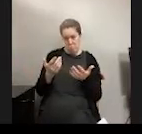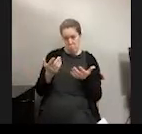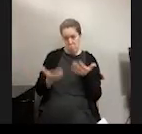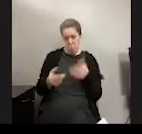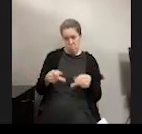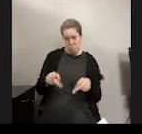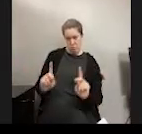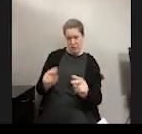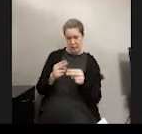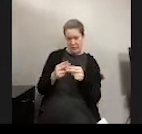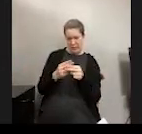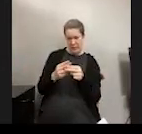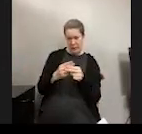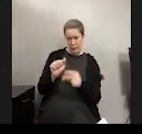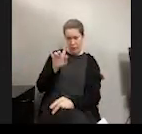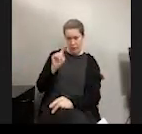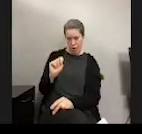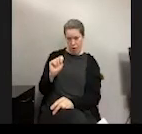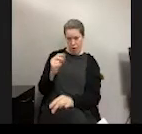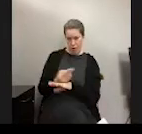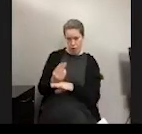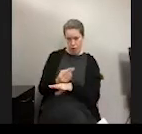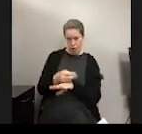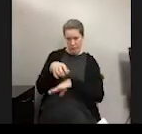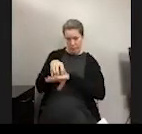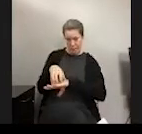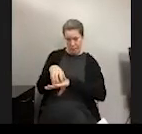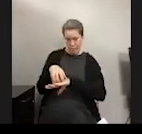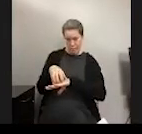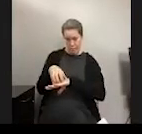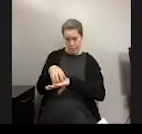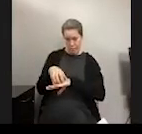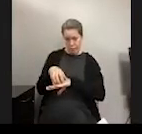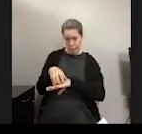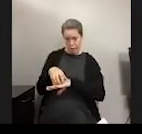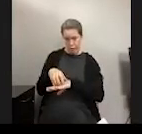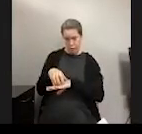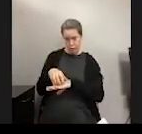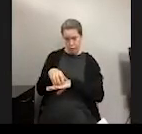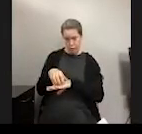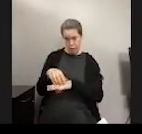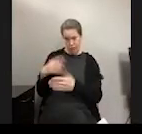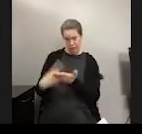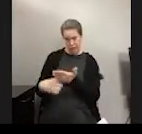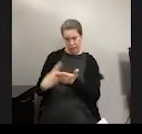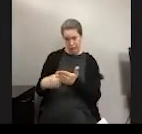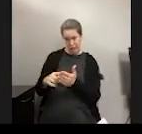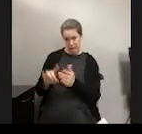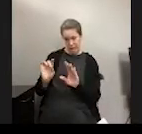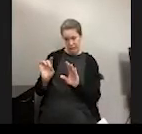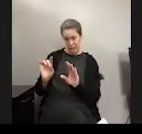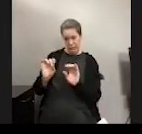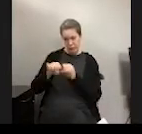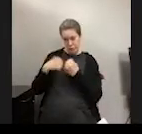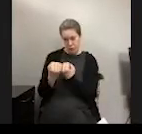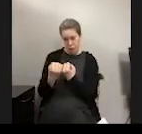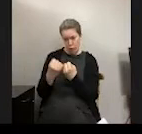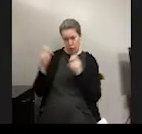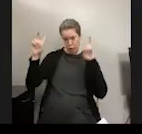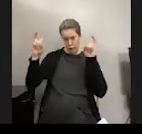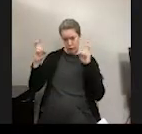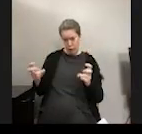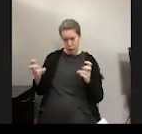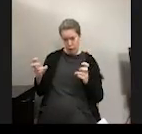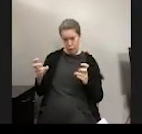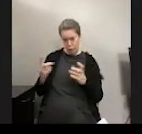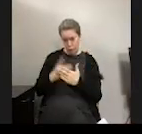as a platform to address current social political issues such as Toronto housing crisis or systemic